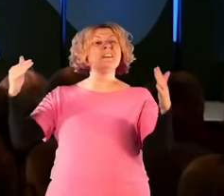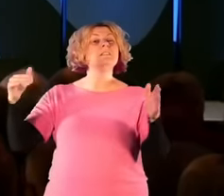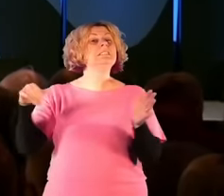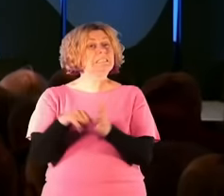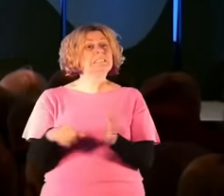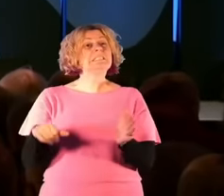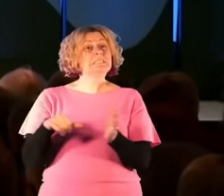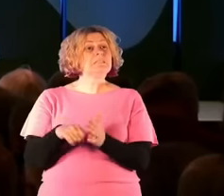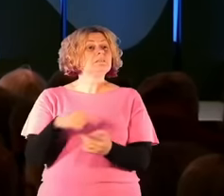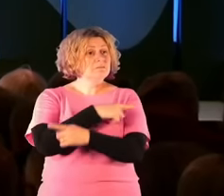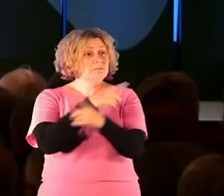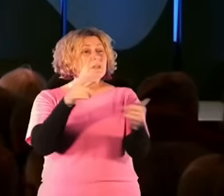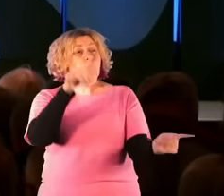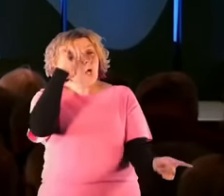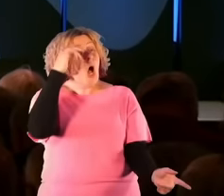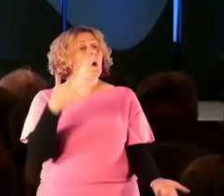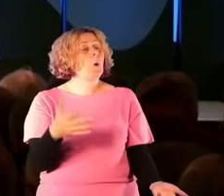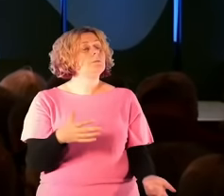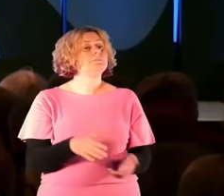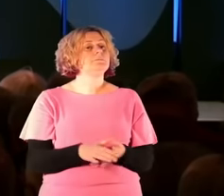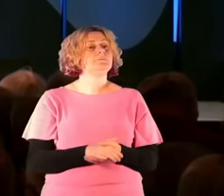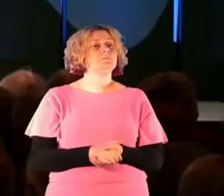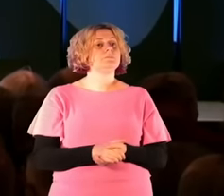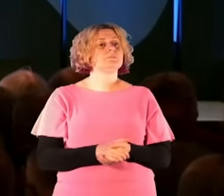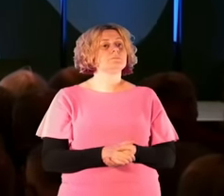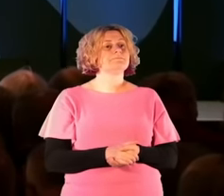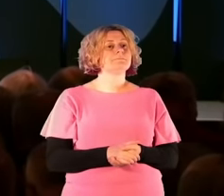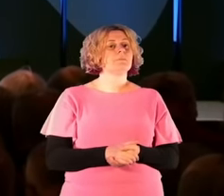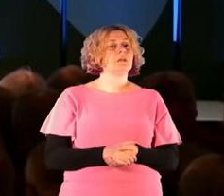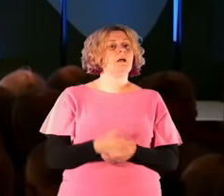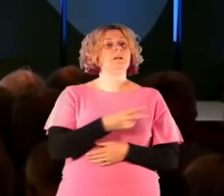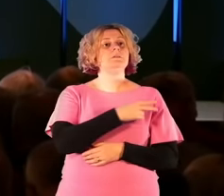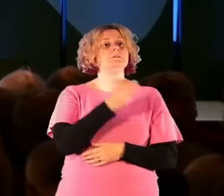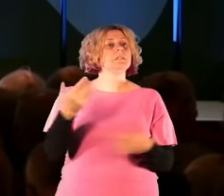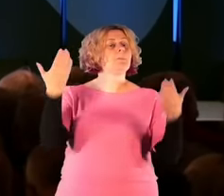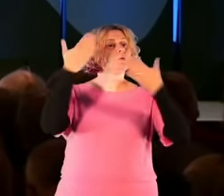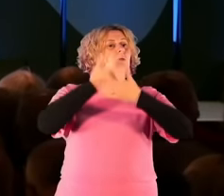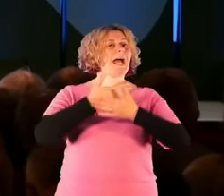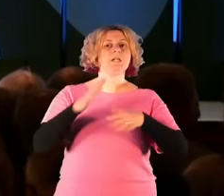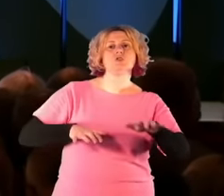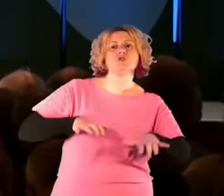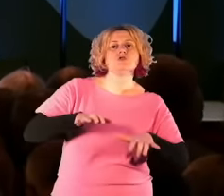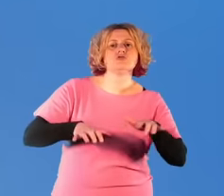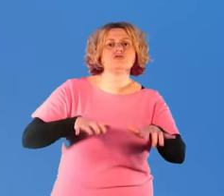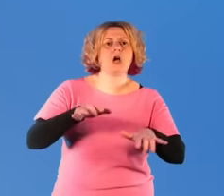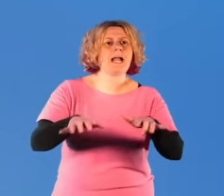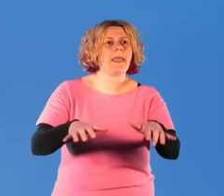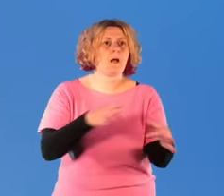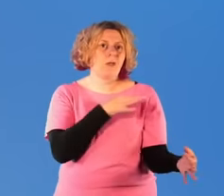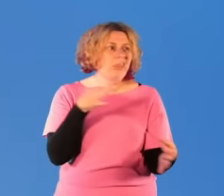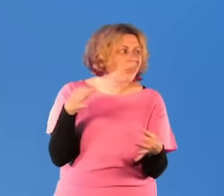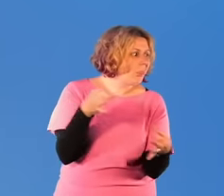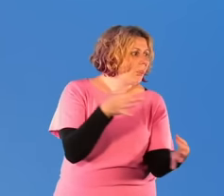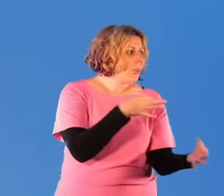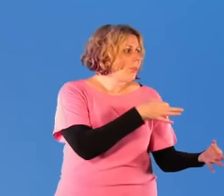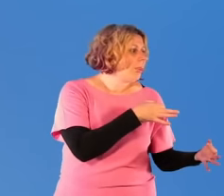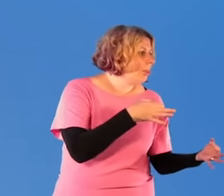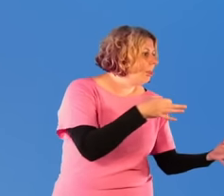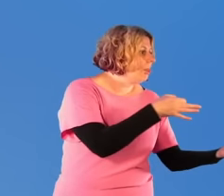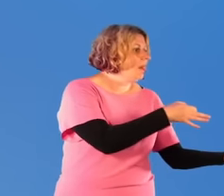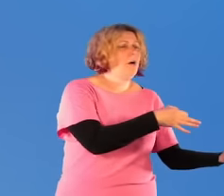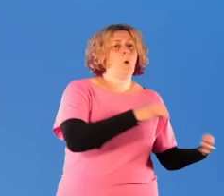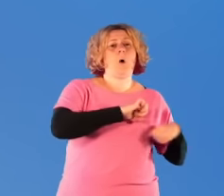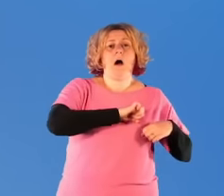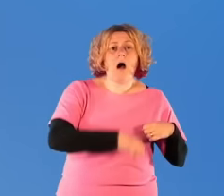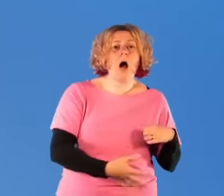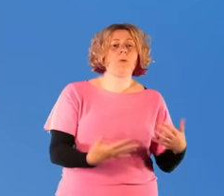don't you? Some of you tonight are struggling. You're struggling with pain, you're struggling with temptation, you're struggling with